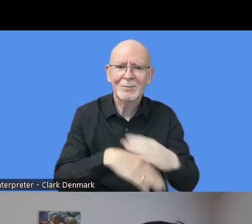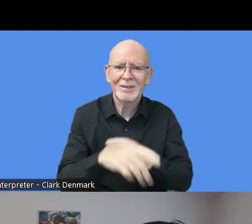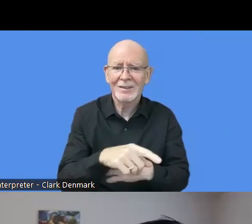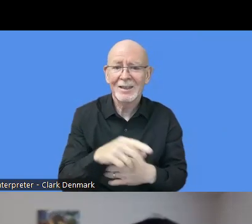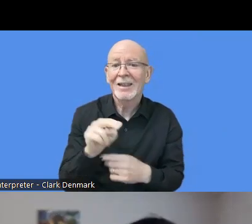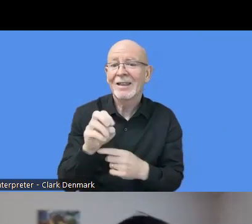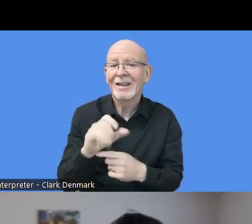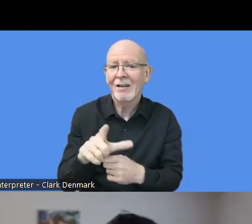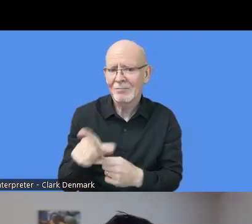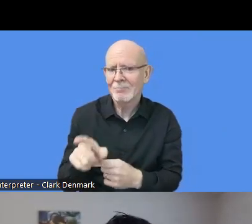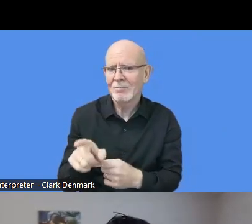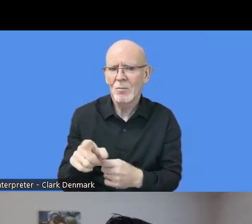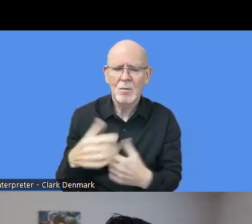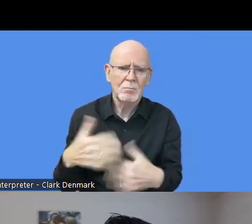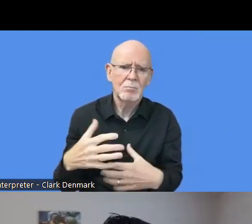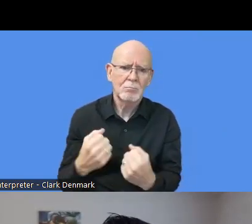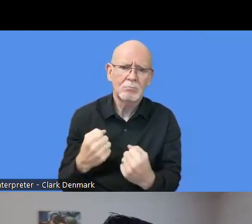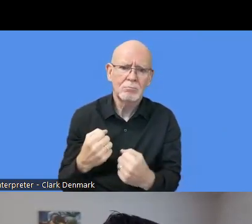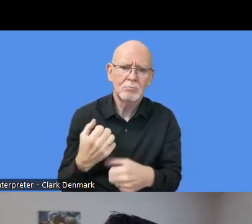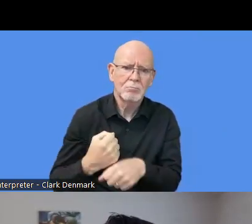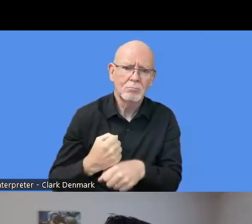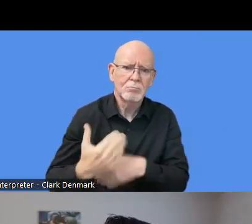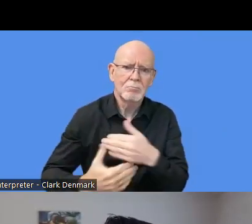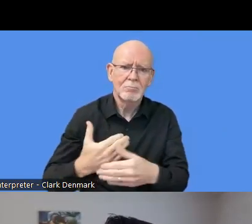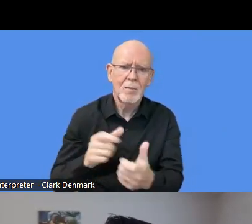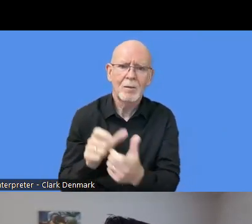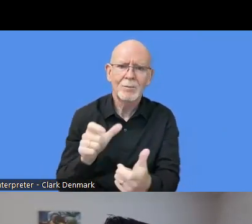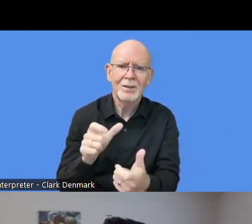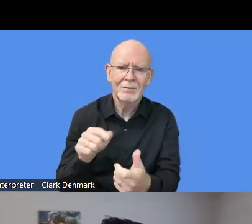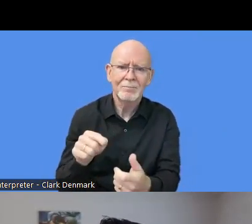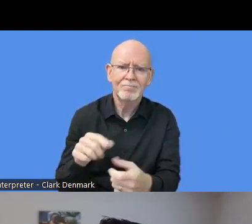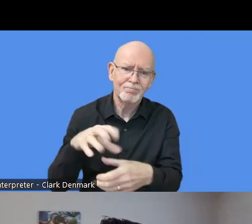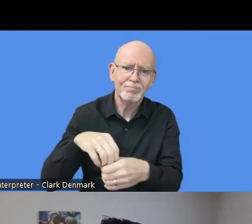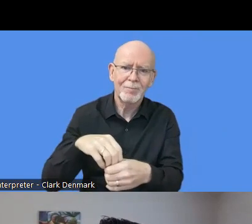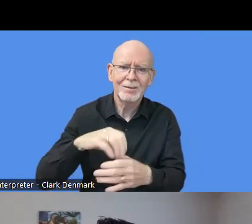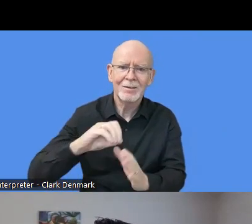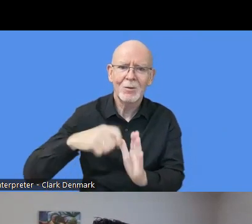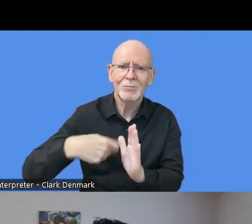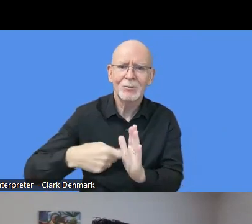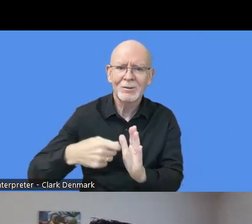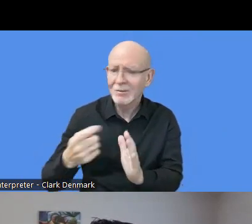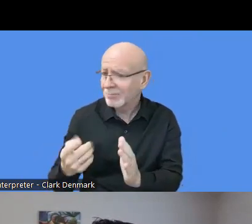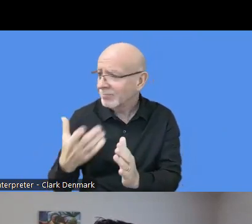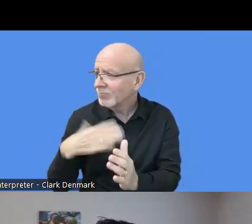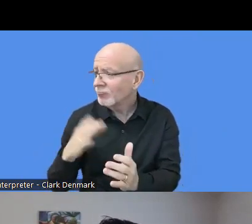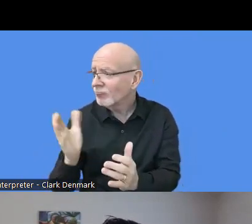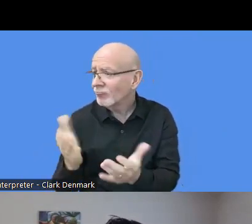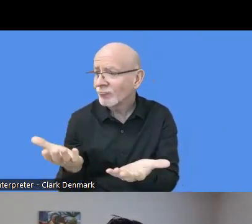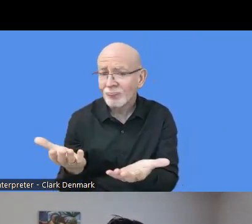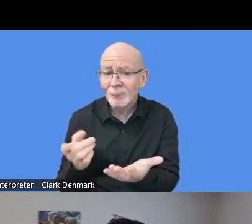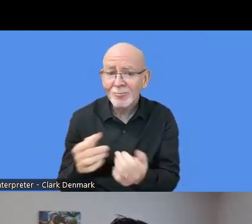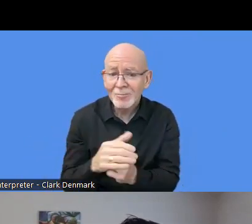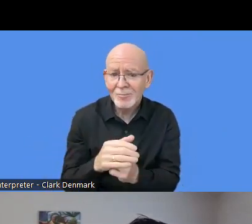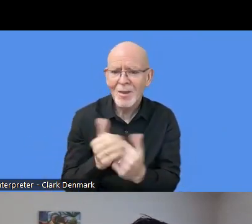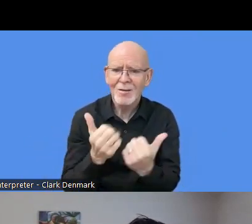close-cropped goatee beard and a light jacket and green collarless shirt. So what do I